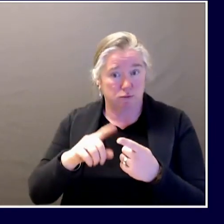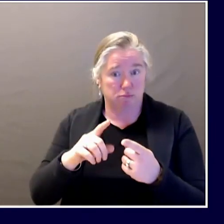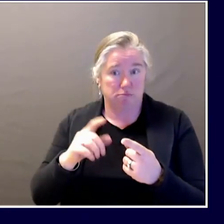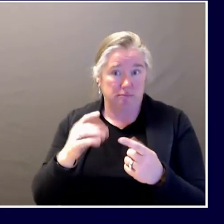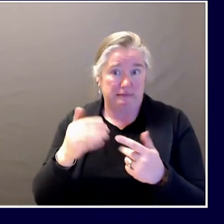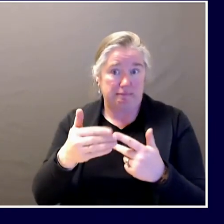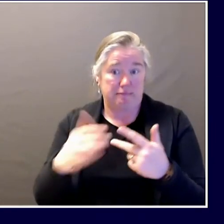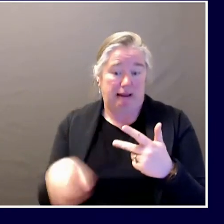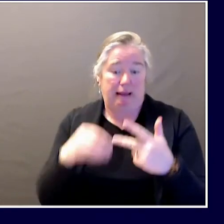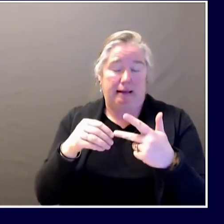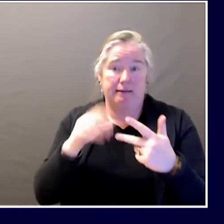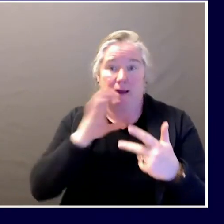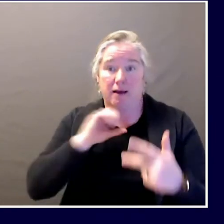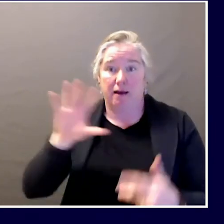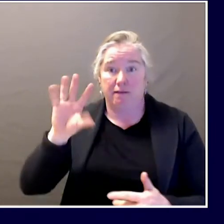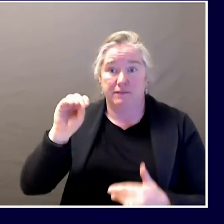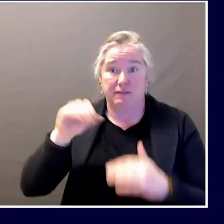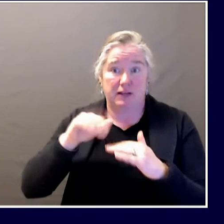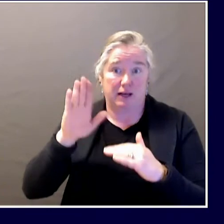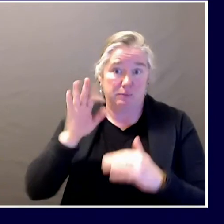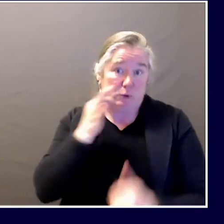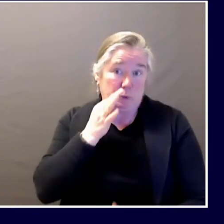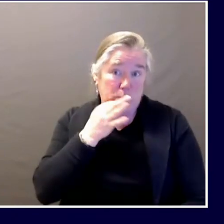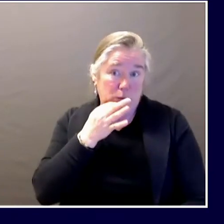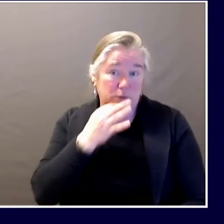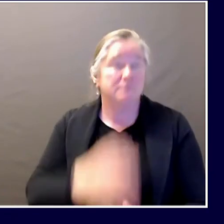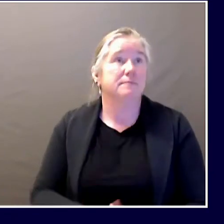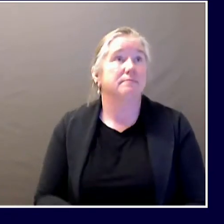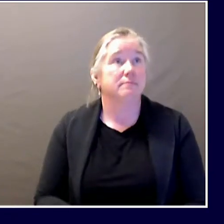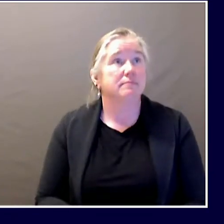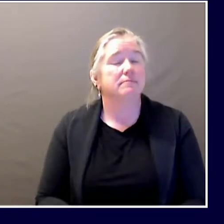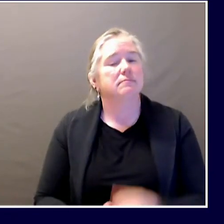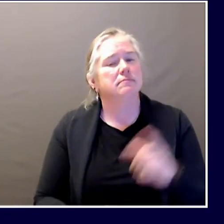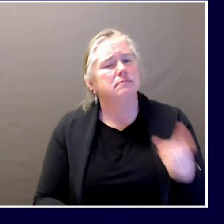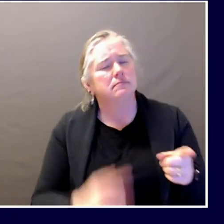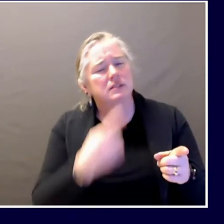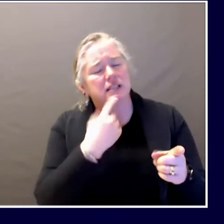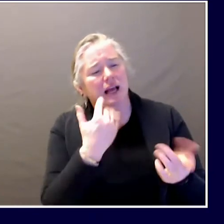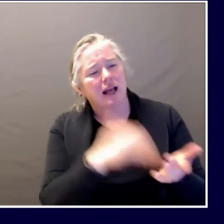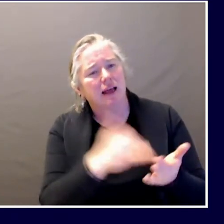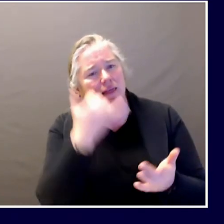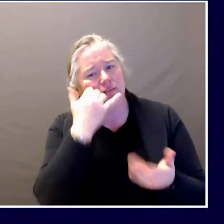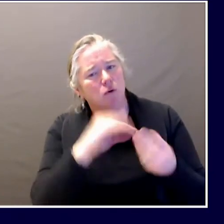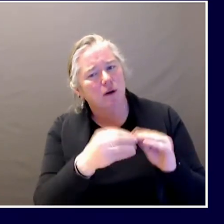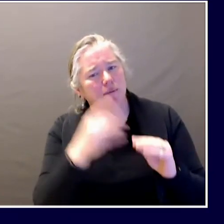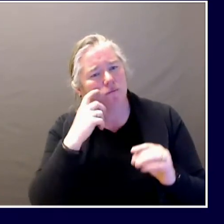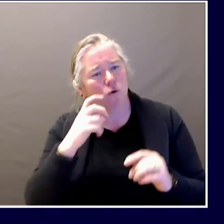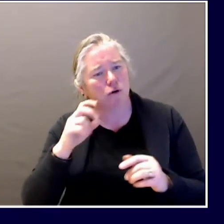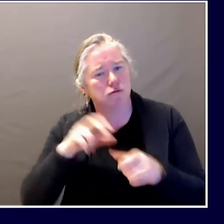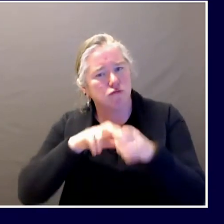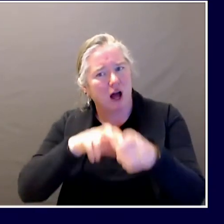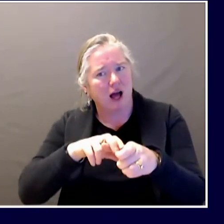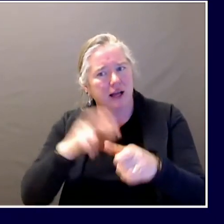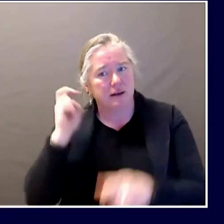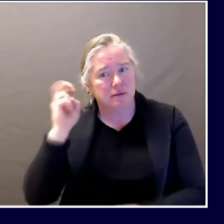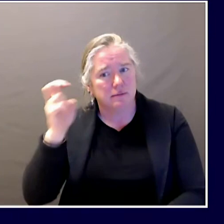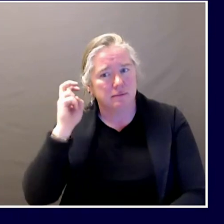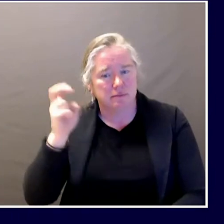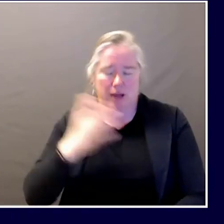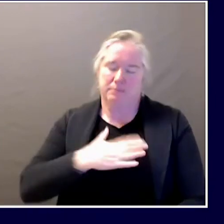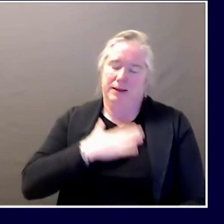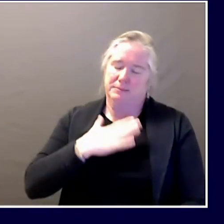Great. And just quickly, one last quick thing. Could you say the phone number again for people who may need a ride? Sure, I'd be happy